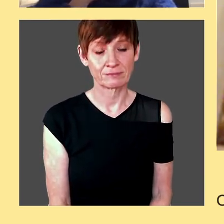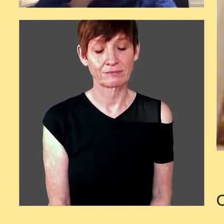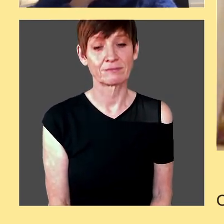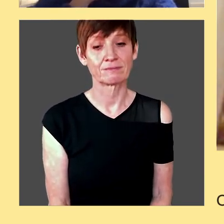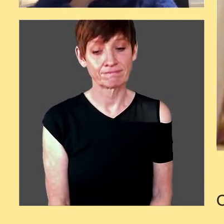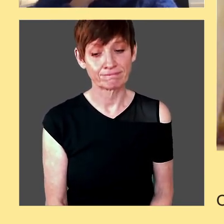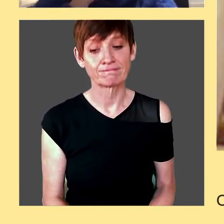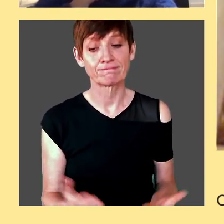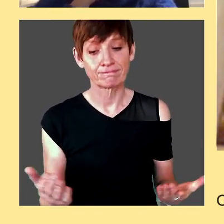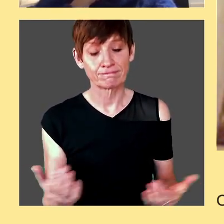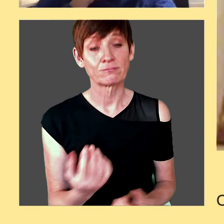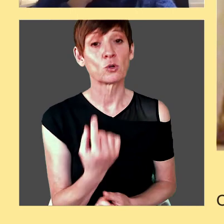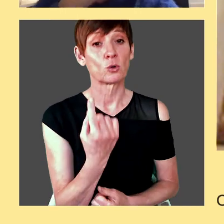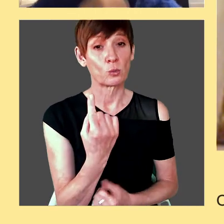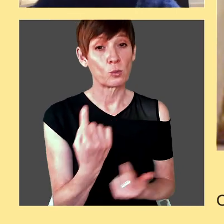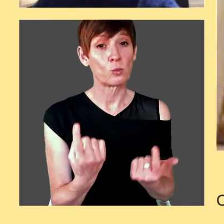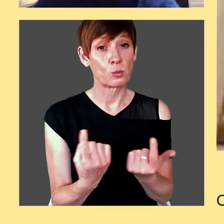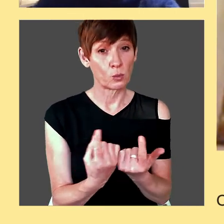One thing I can,